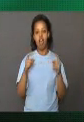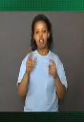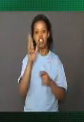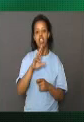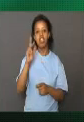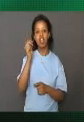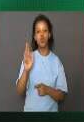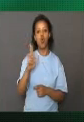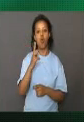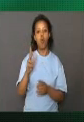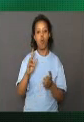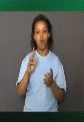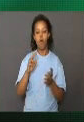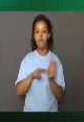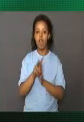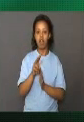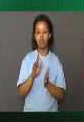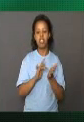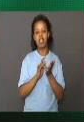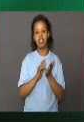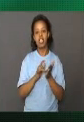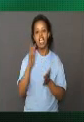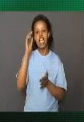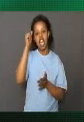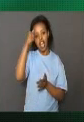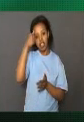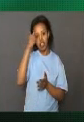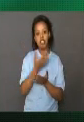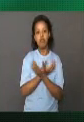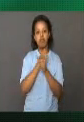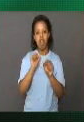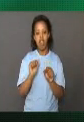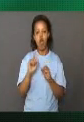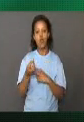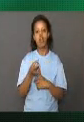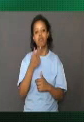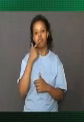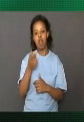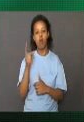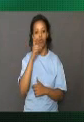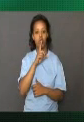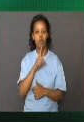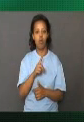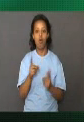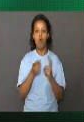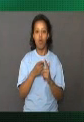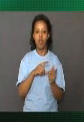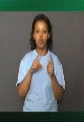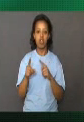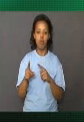antiretroviral drugs provide a cure for AIDS is false. The statement that